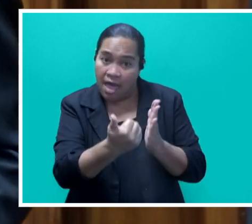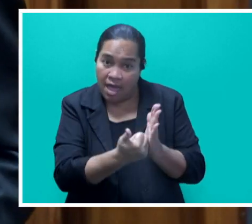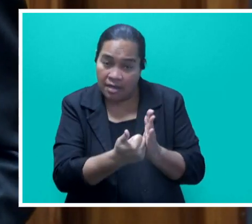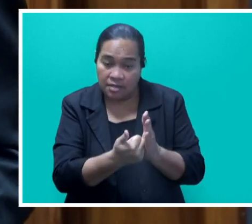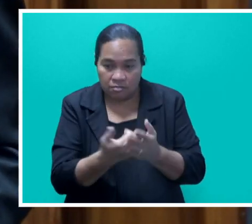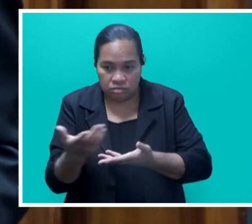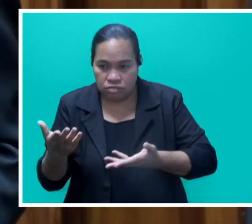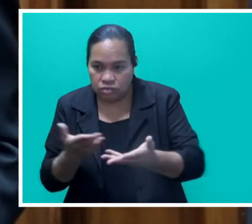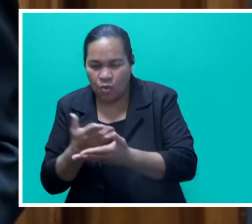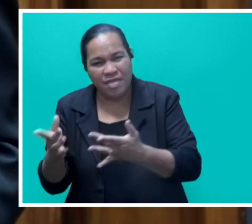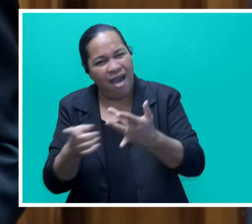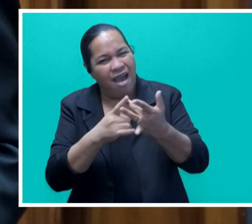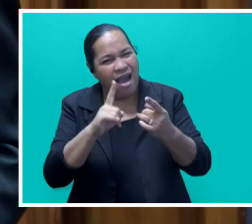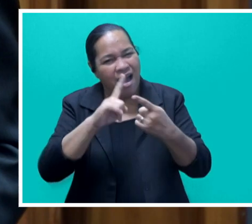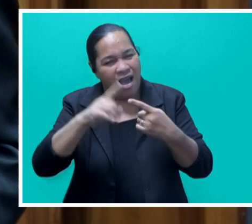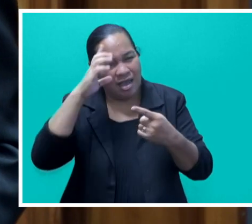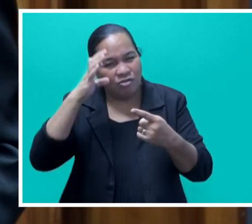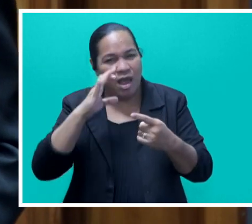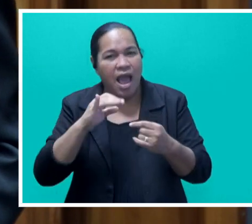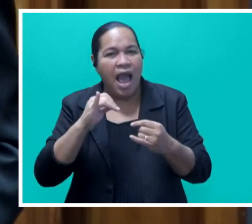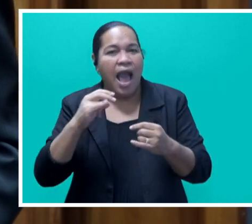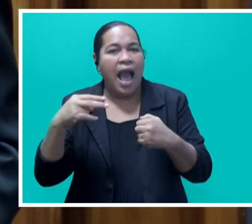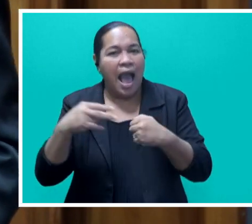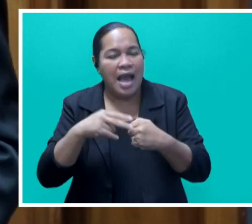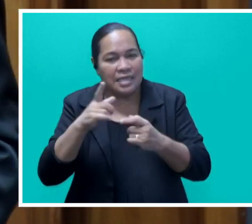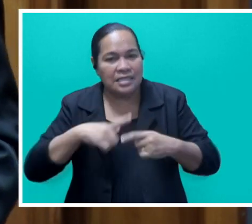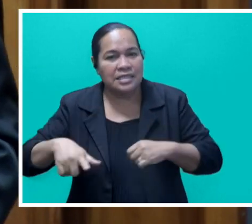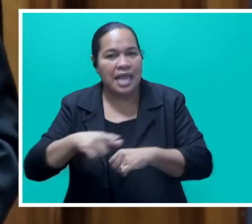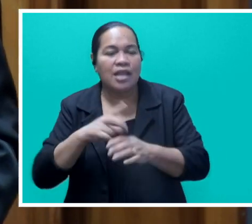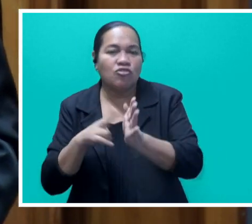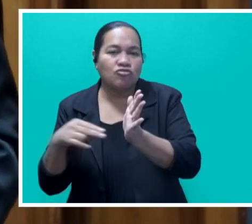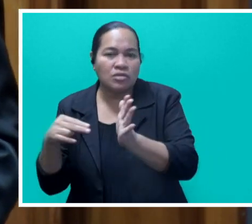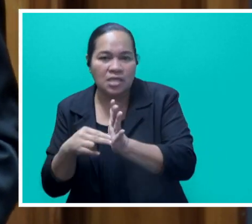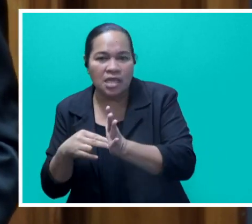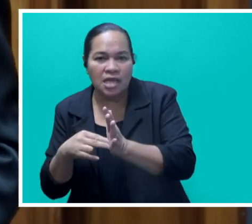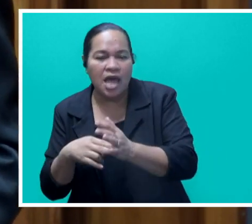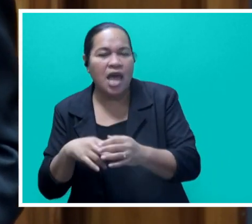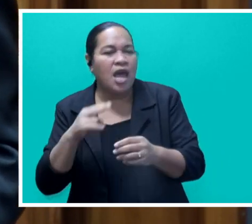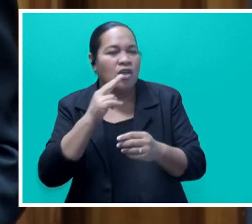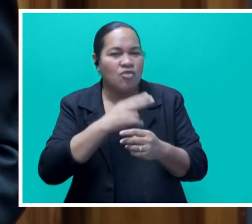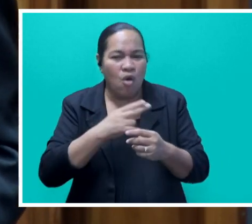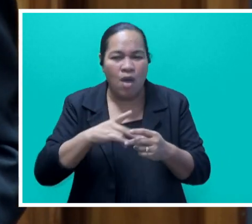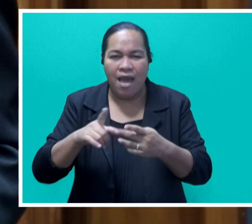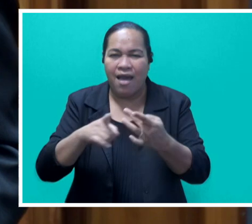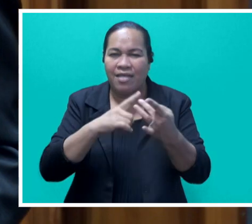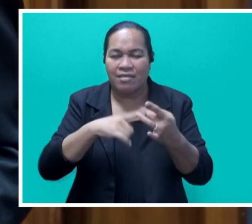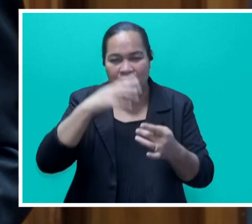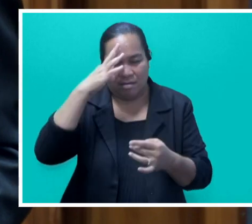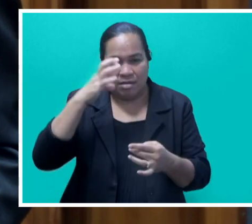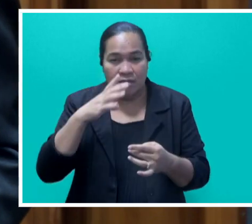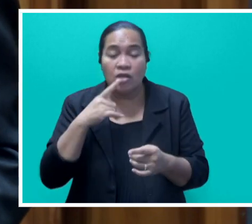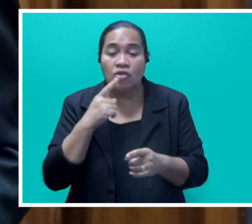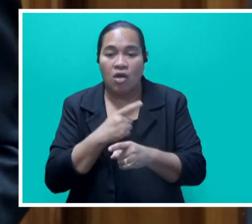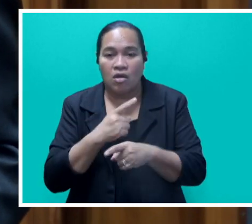with Costa Rica, Iceland, New Zealand, Norway, and Switzerland, draws nexus between trade, climate, and